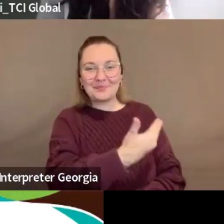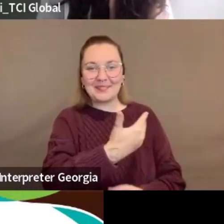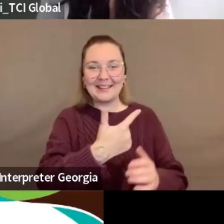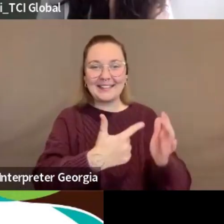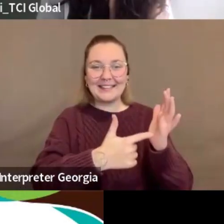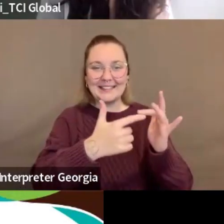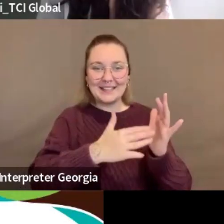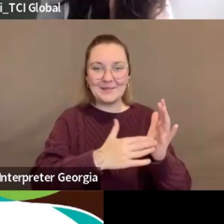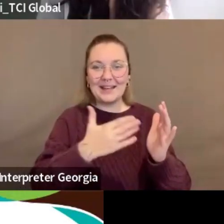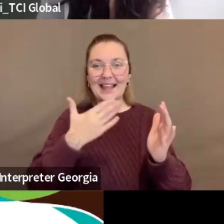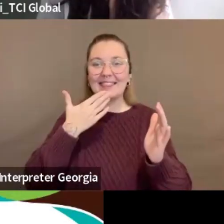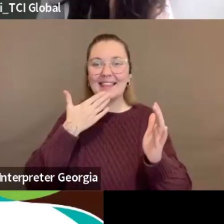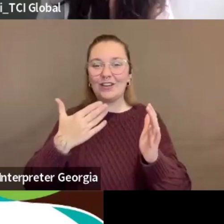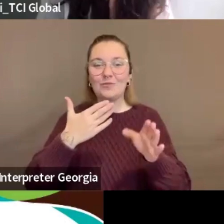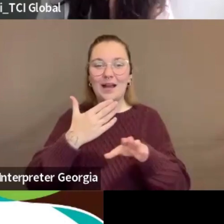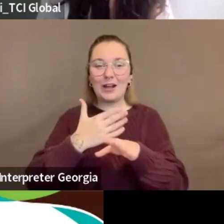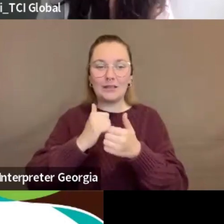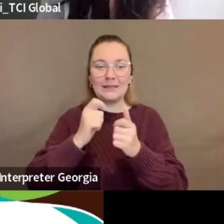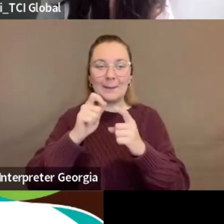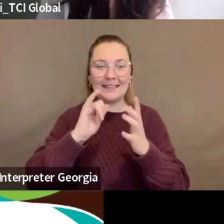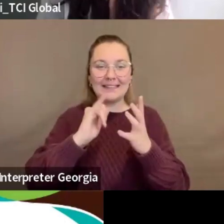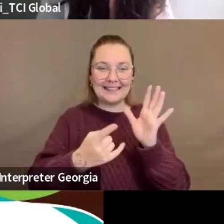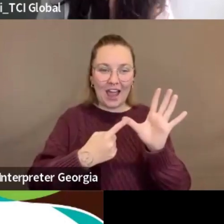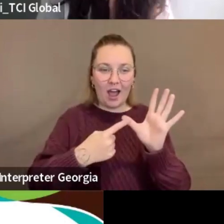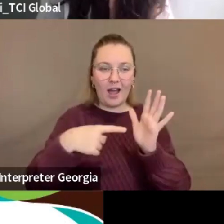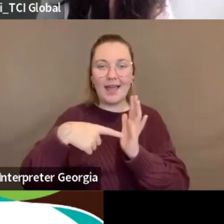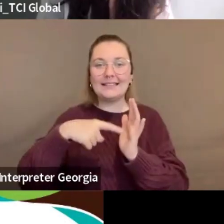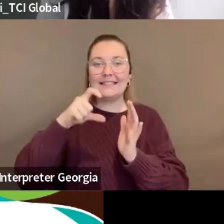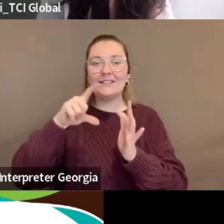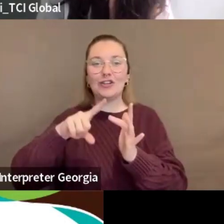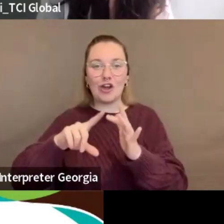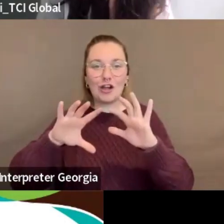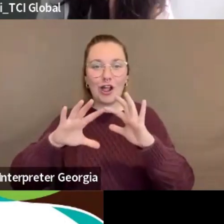to my colleagues from PSA and TCI Global as well.